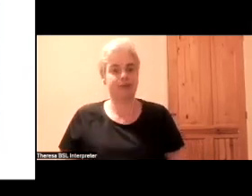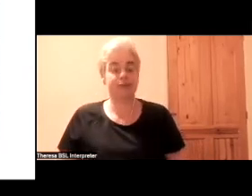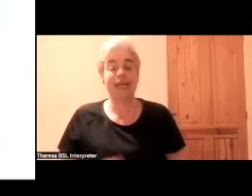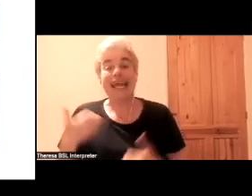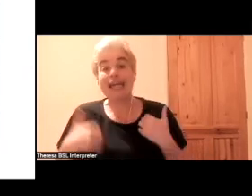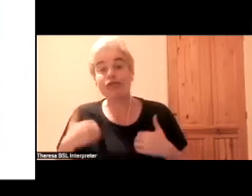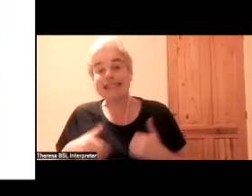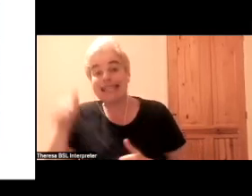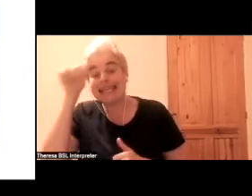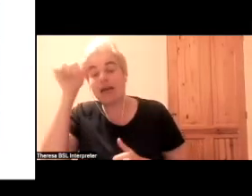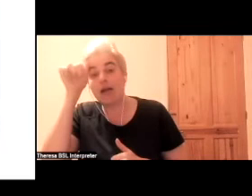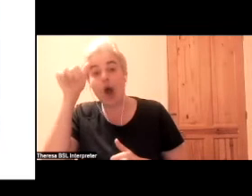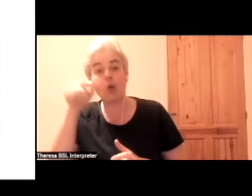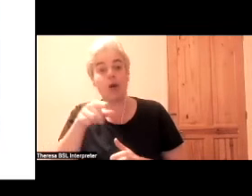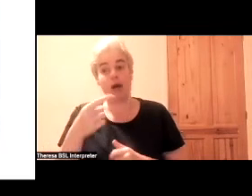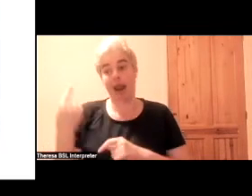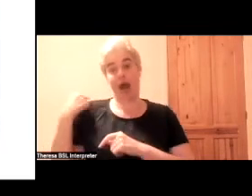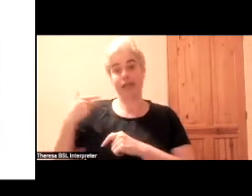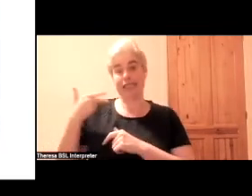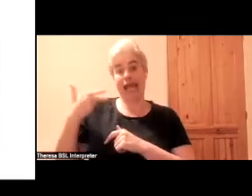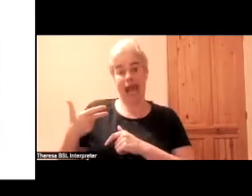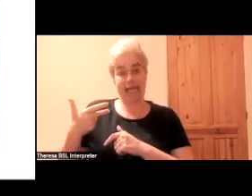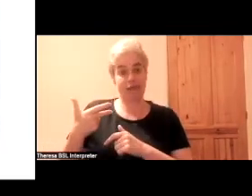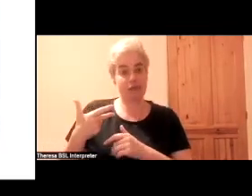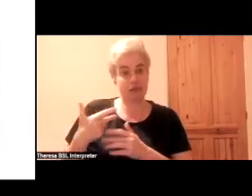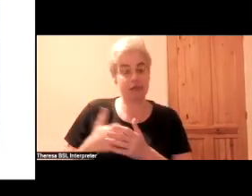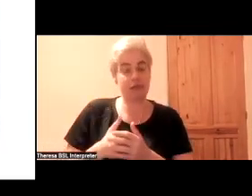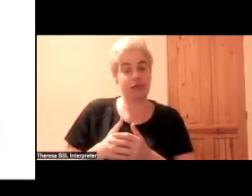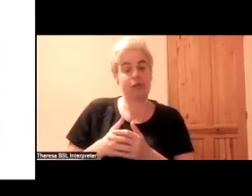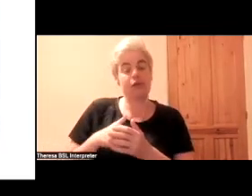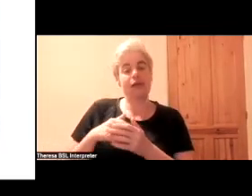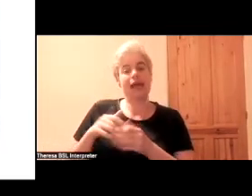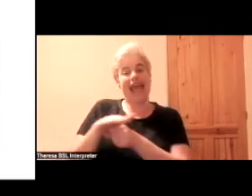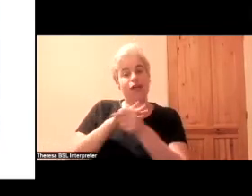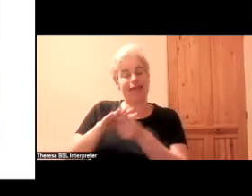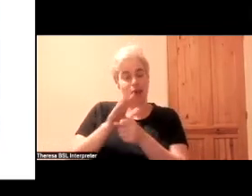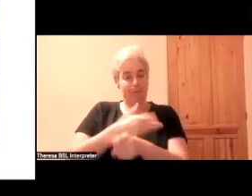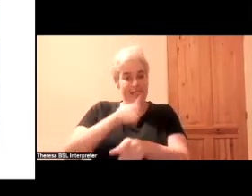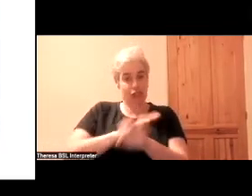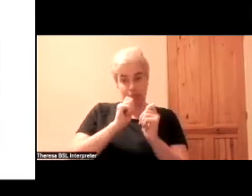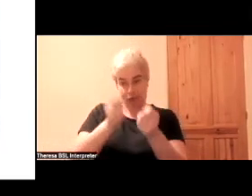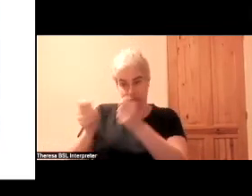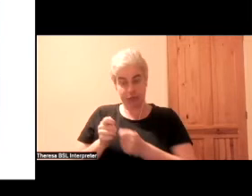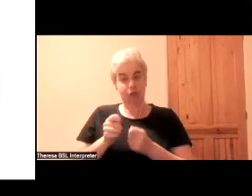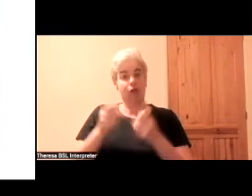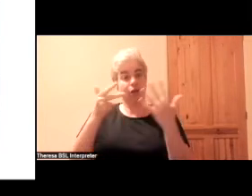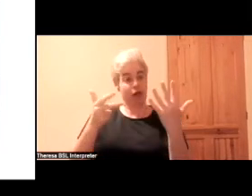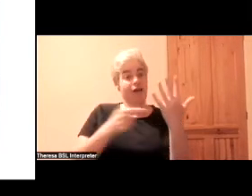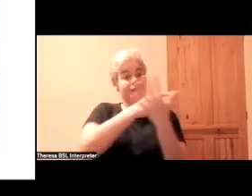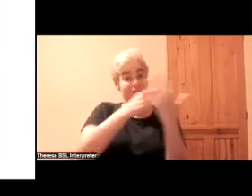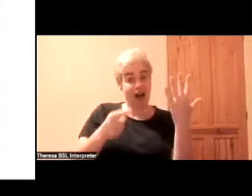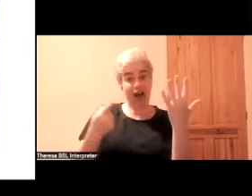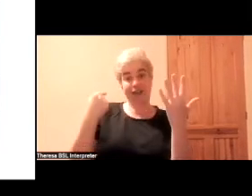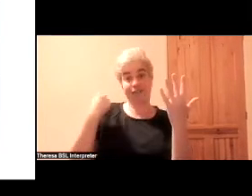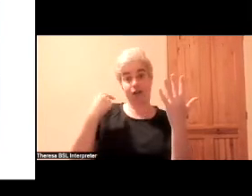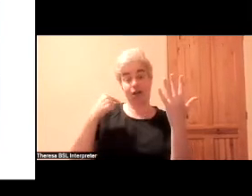Interesting to note that of the last 8 suffragan and area bishops to be appointed, 5 of the last